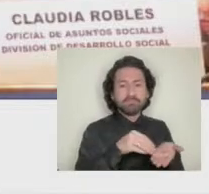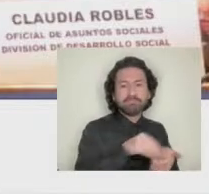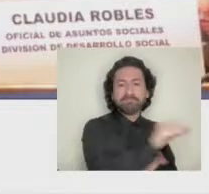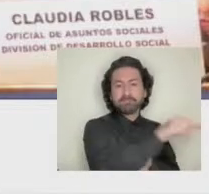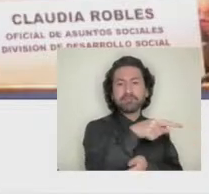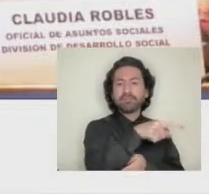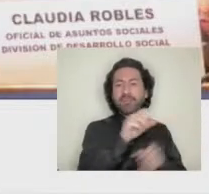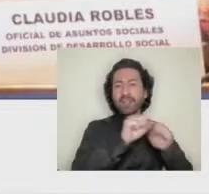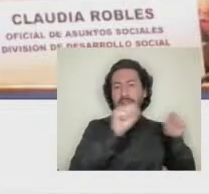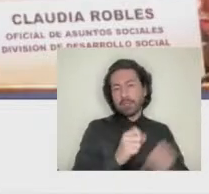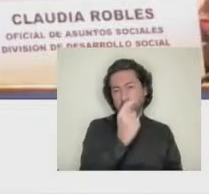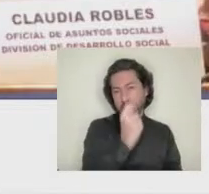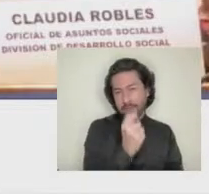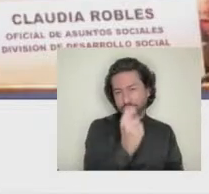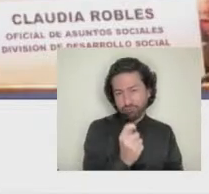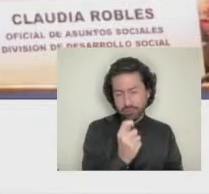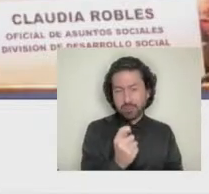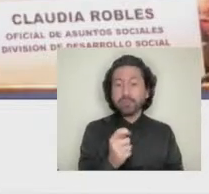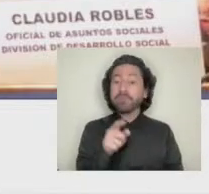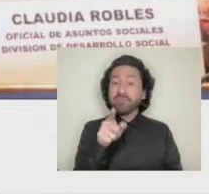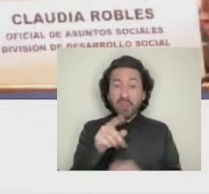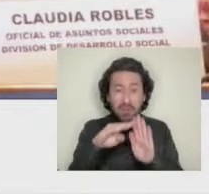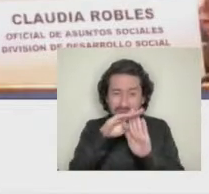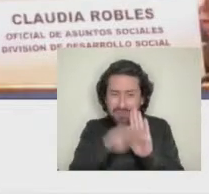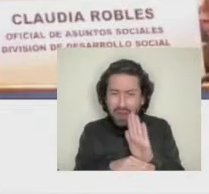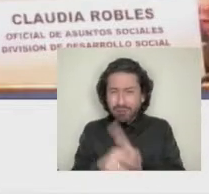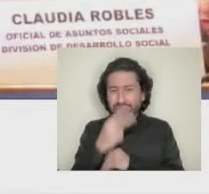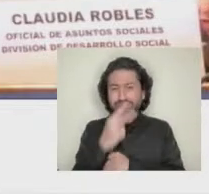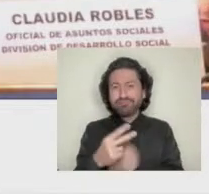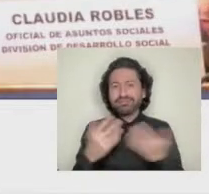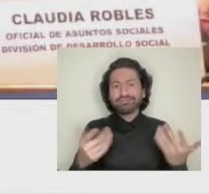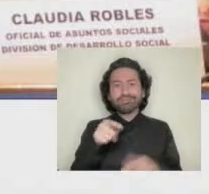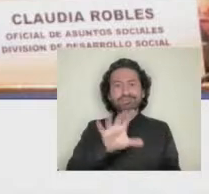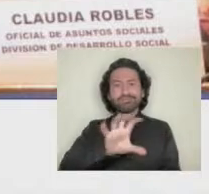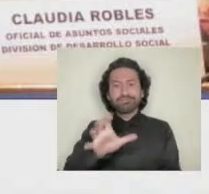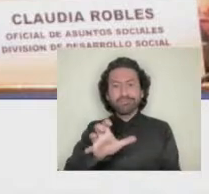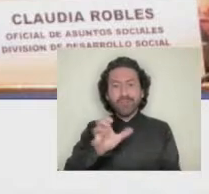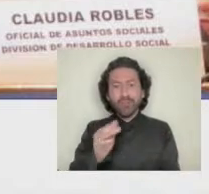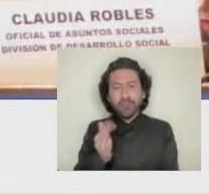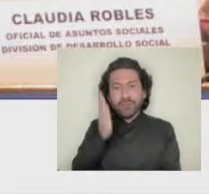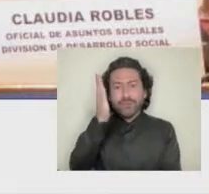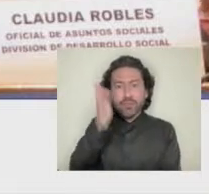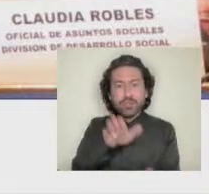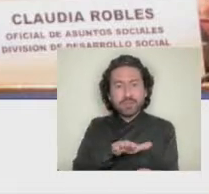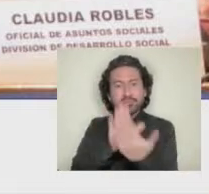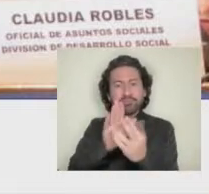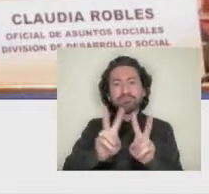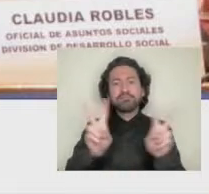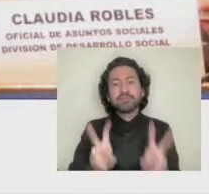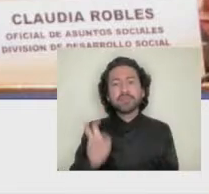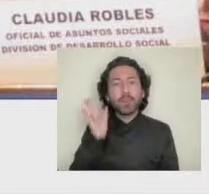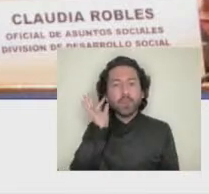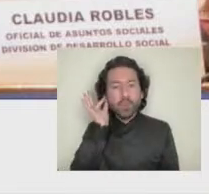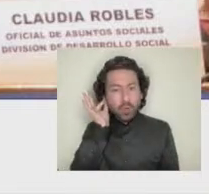is very low vis-a-vis the challenges that will be faced by our country and by our region in terms